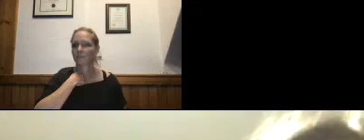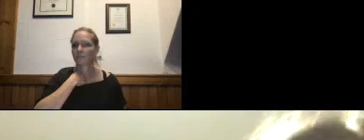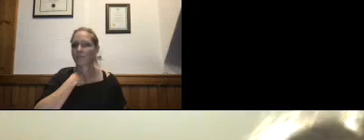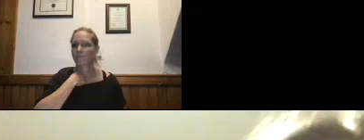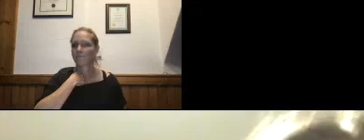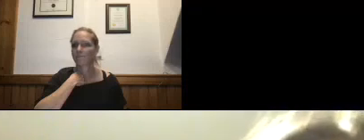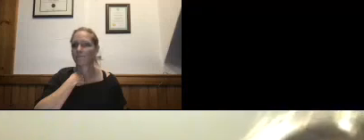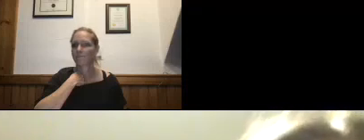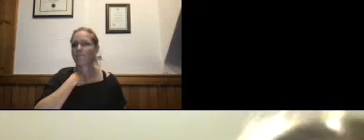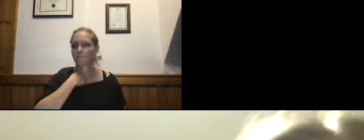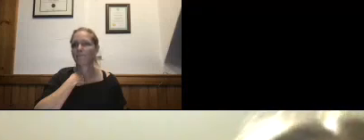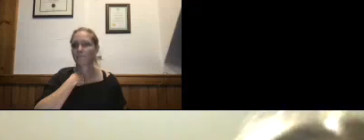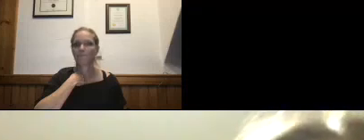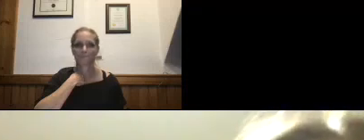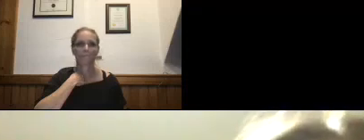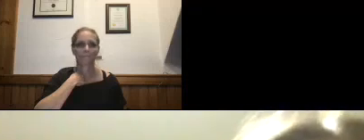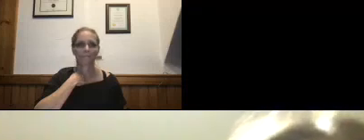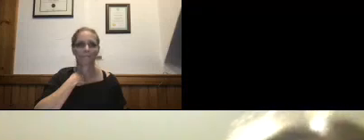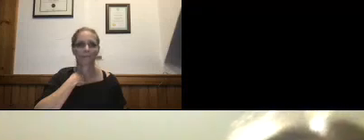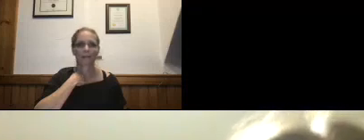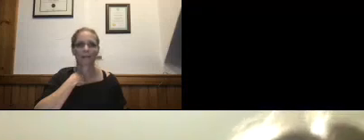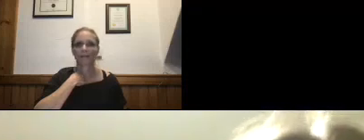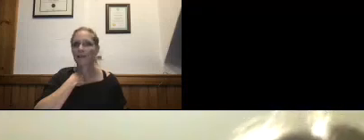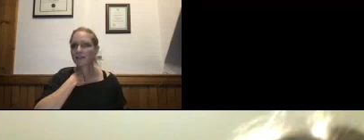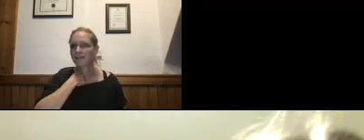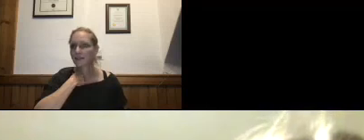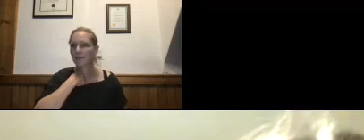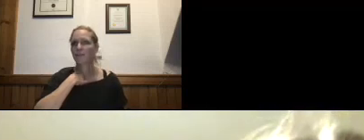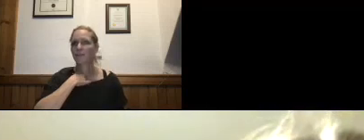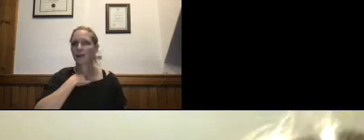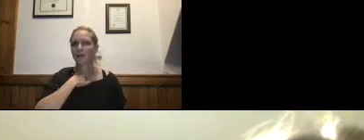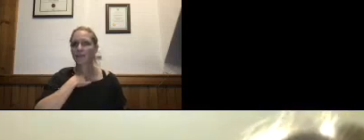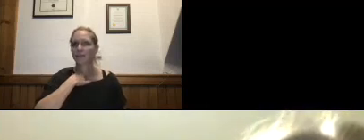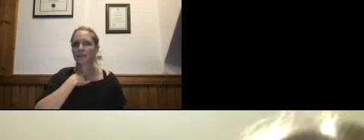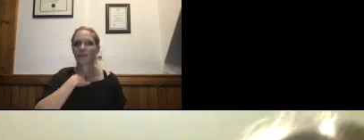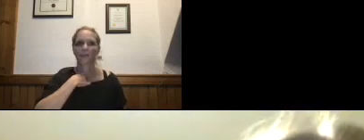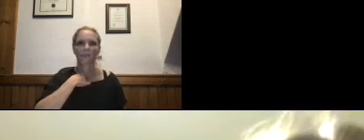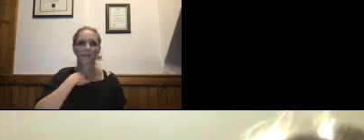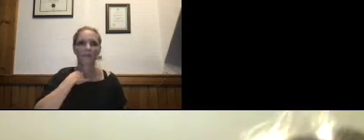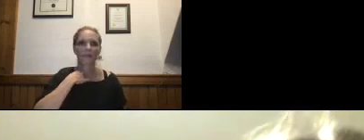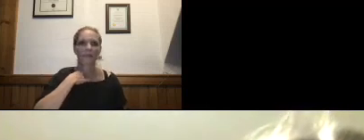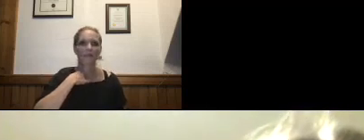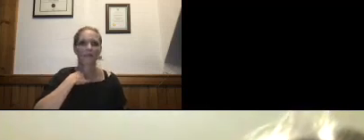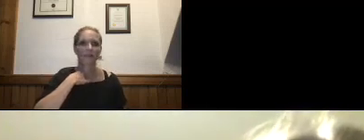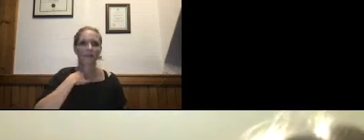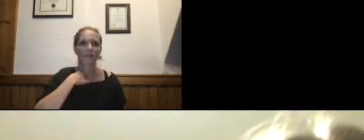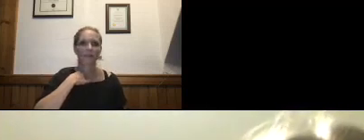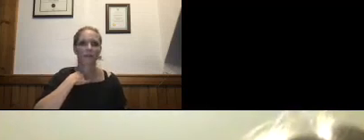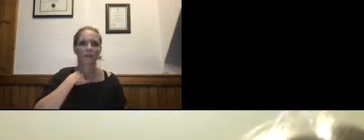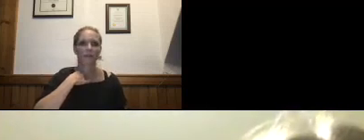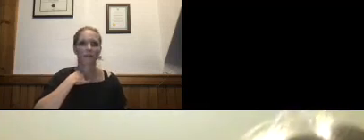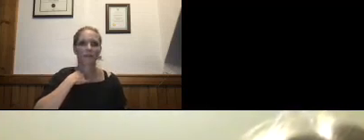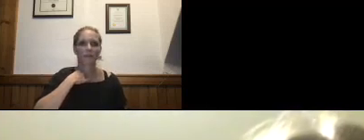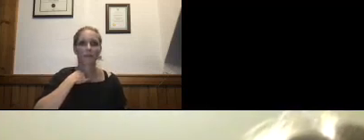other diseases that might help with HD? Yes, actually, the drug that Rachel talked